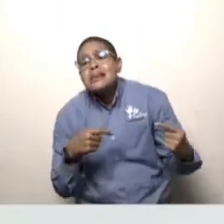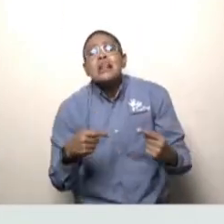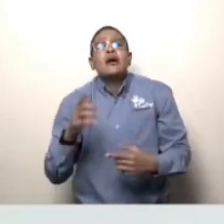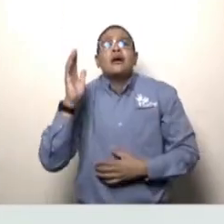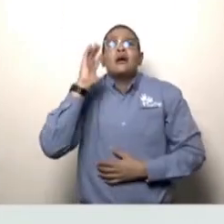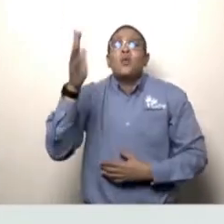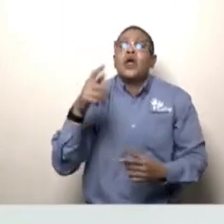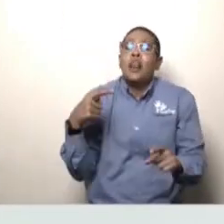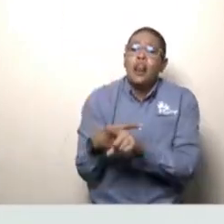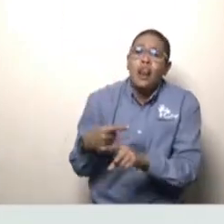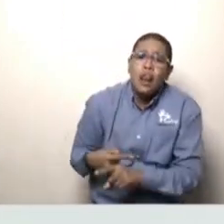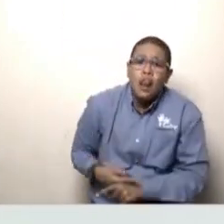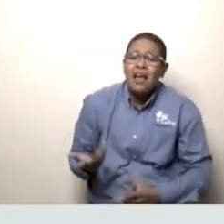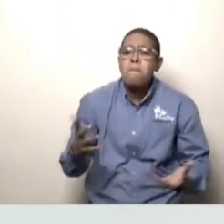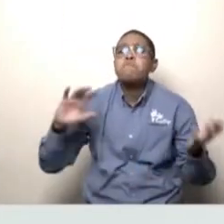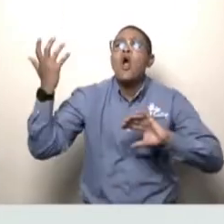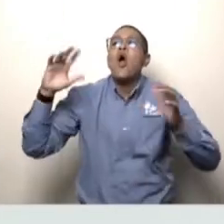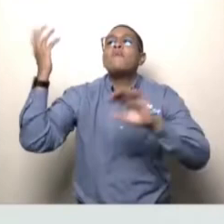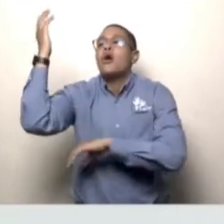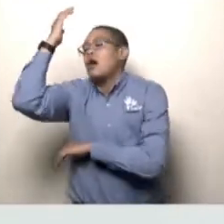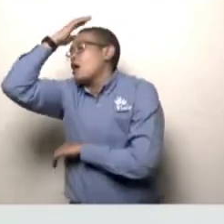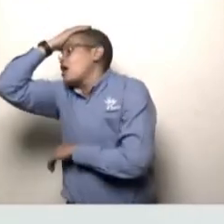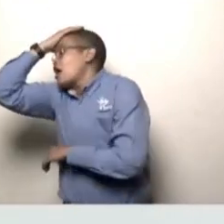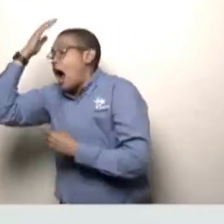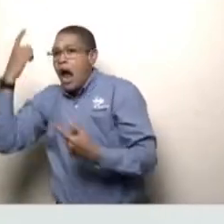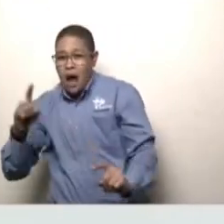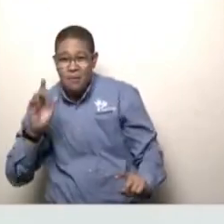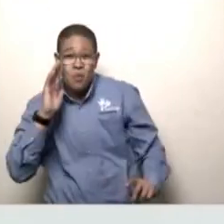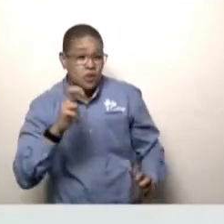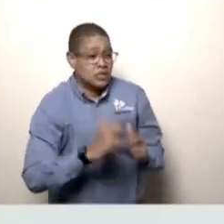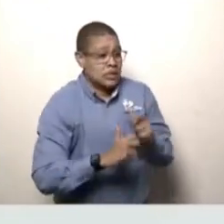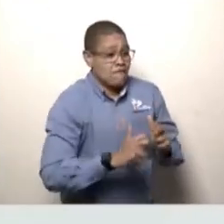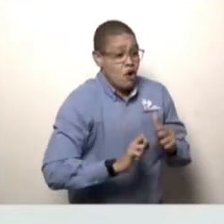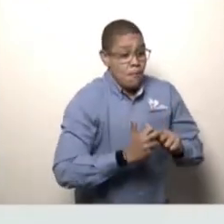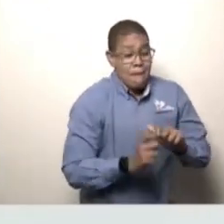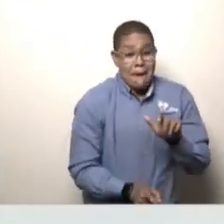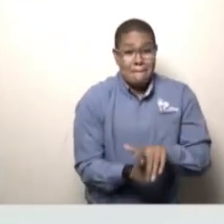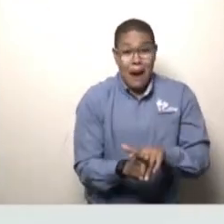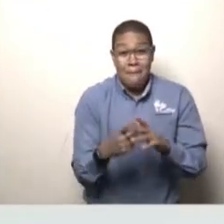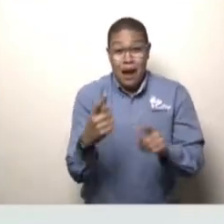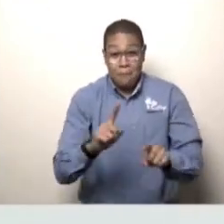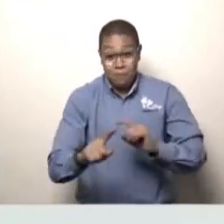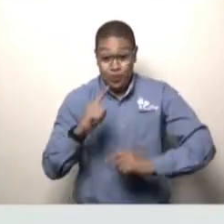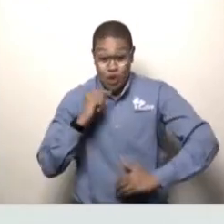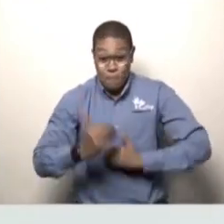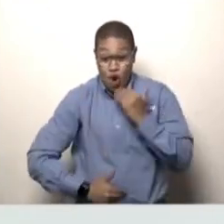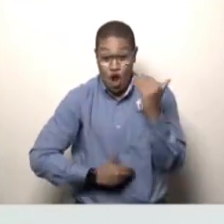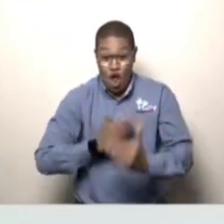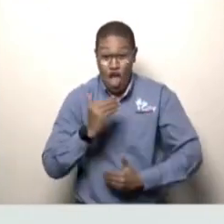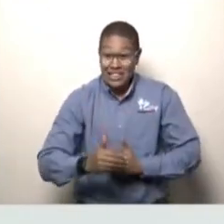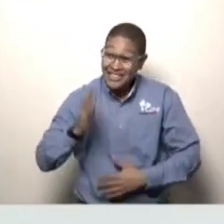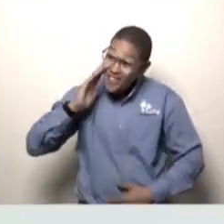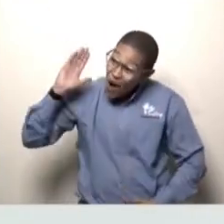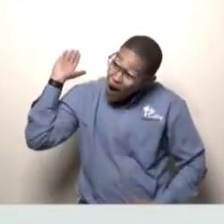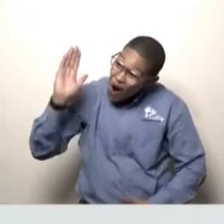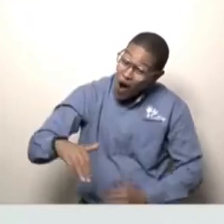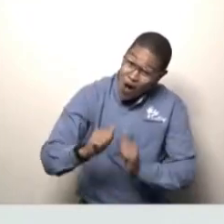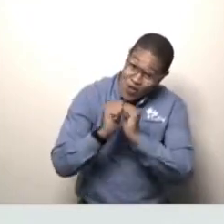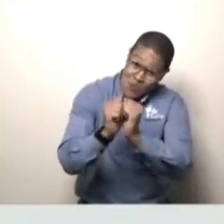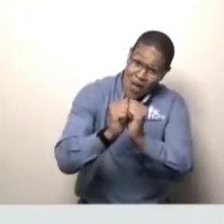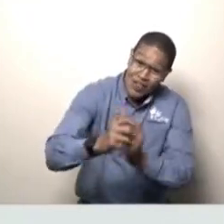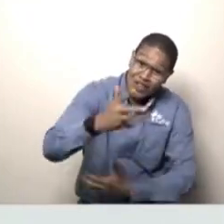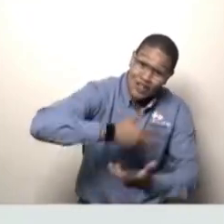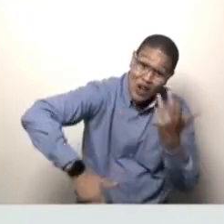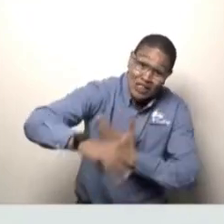be difficult issues. But the process of bringing everyone together in the